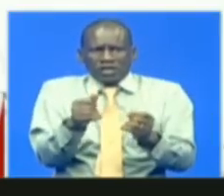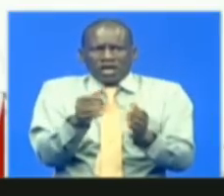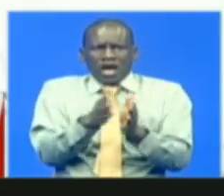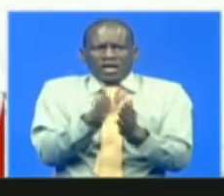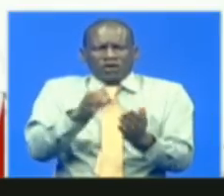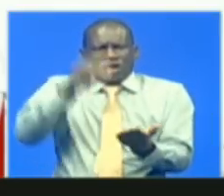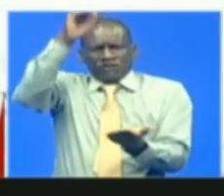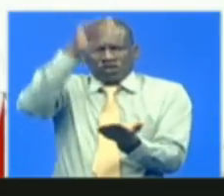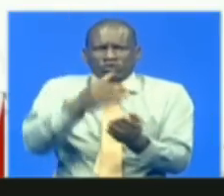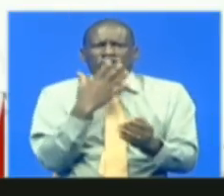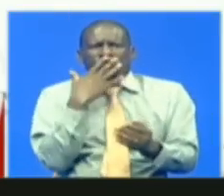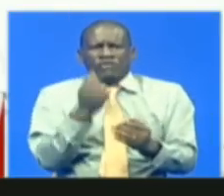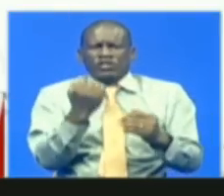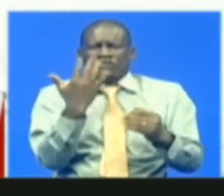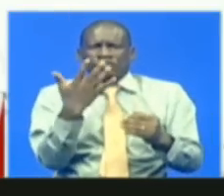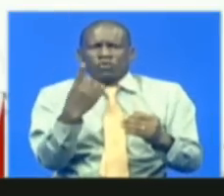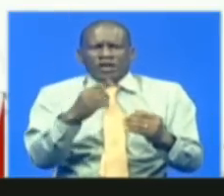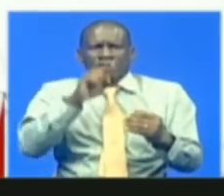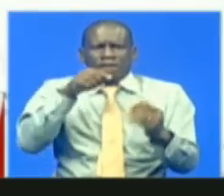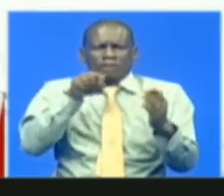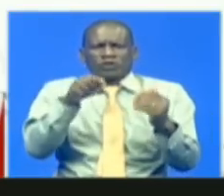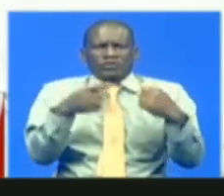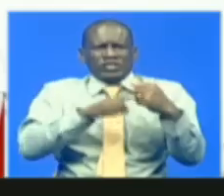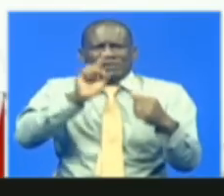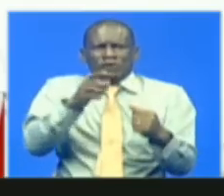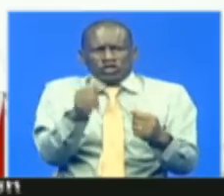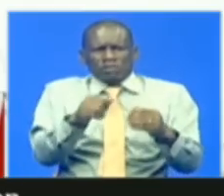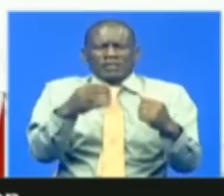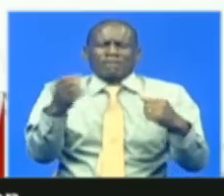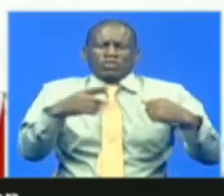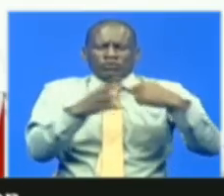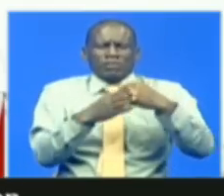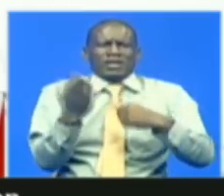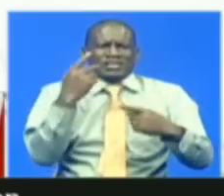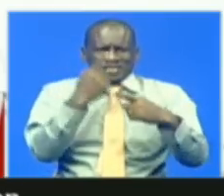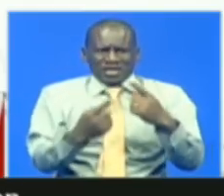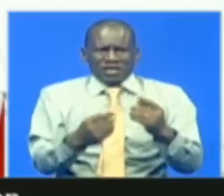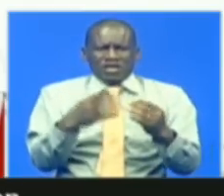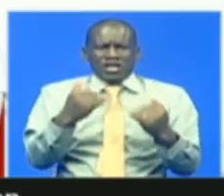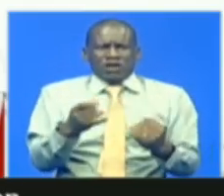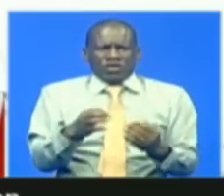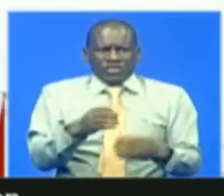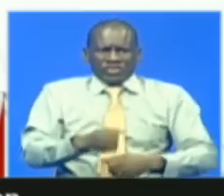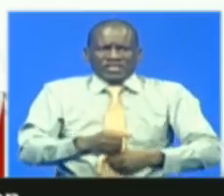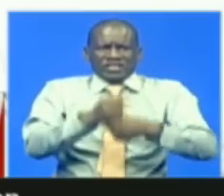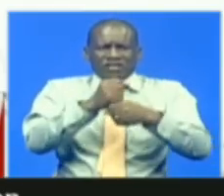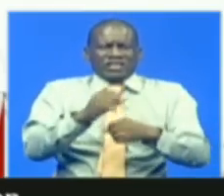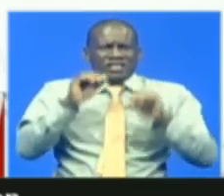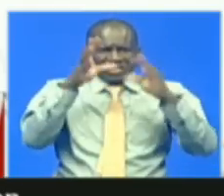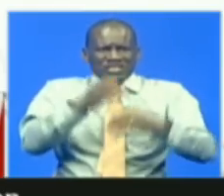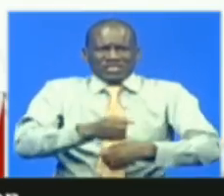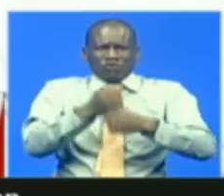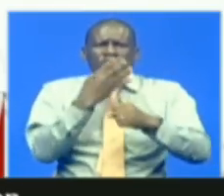to 551.6 million shillings as of September last year, placing the worth of the stake of Mwalimu Sacco at a